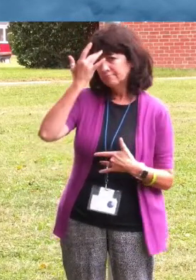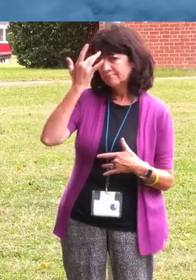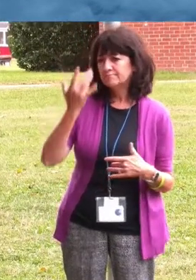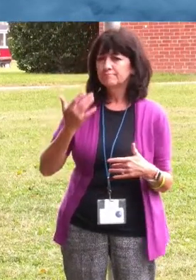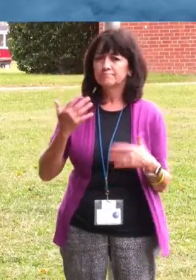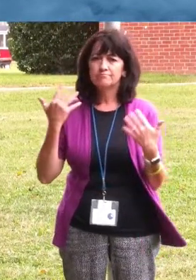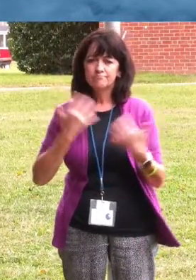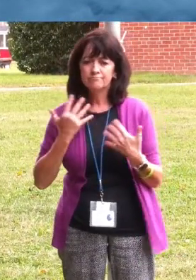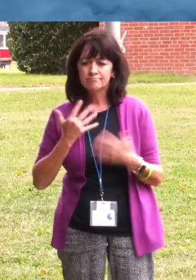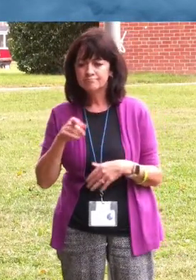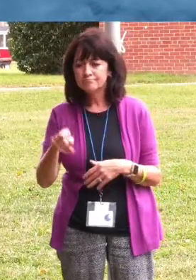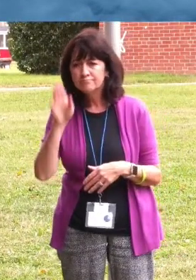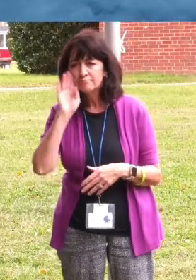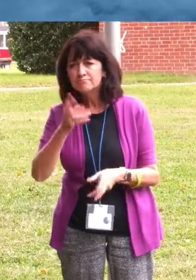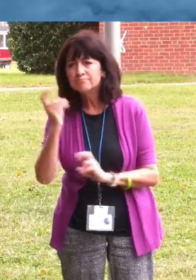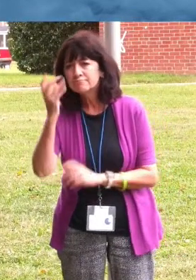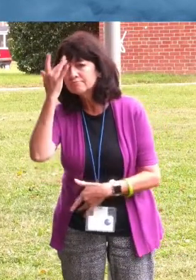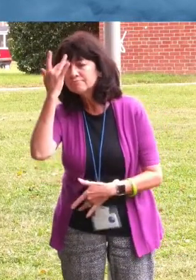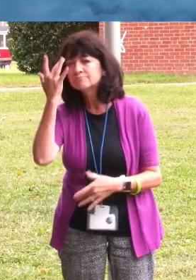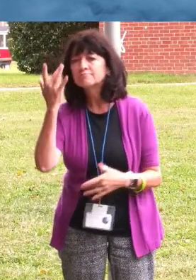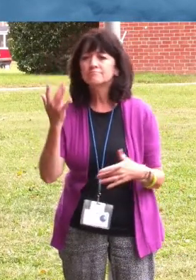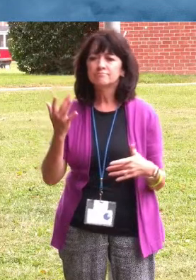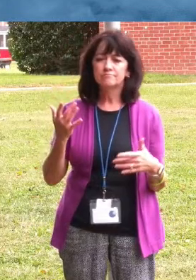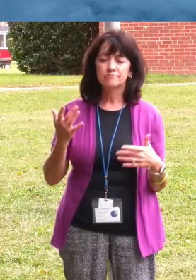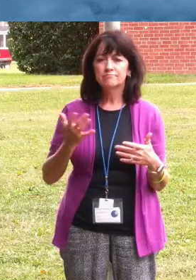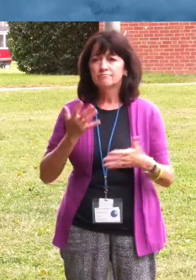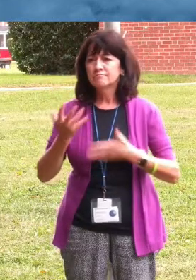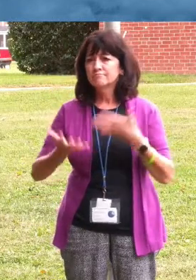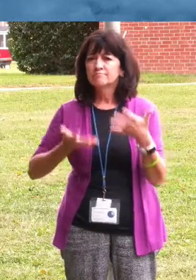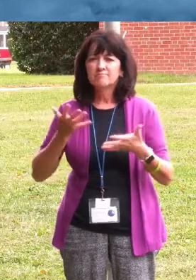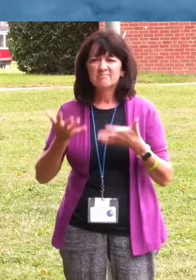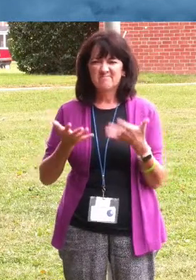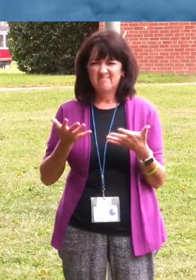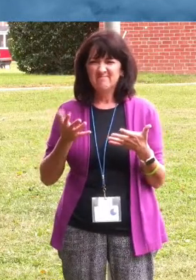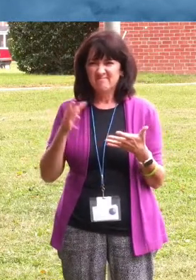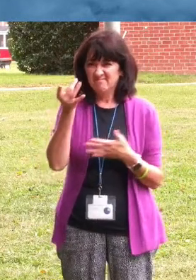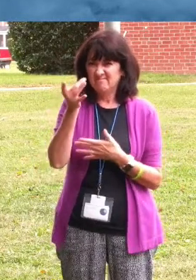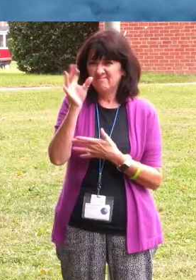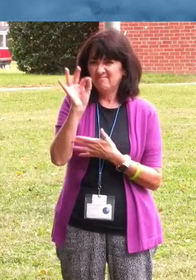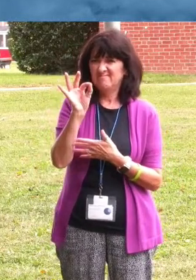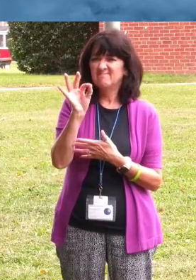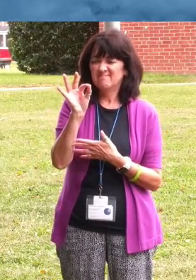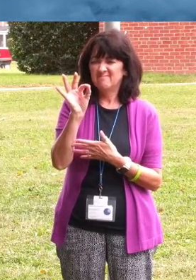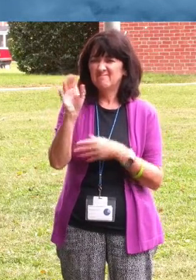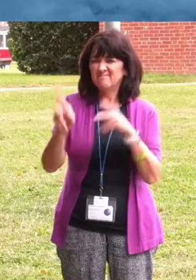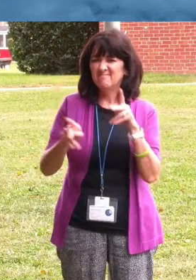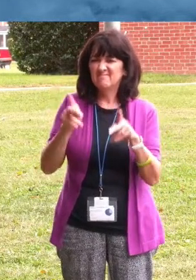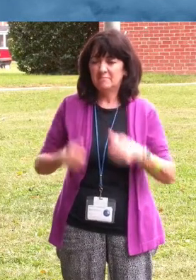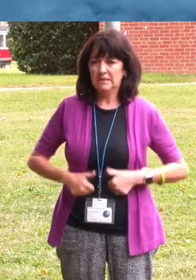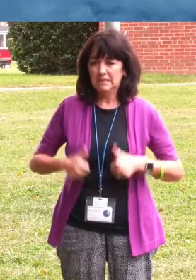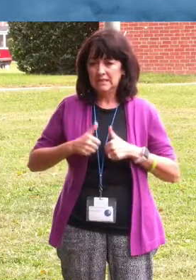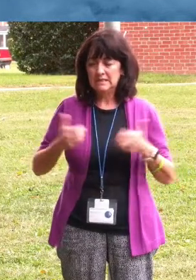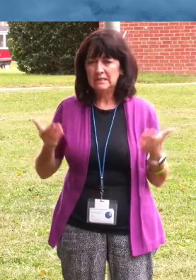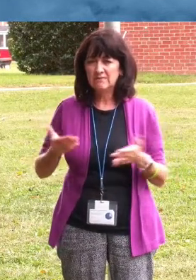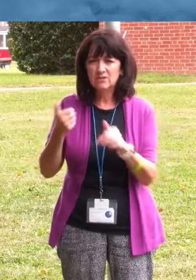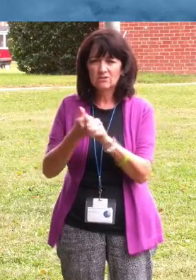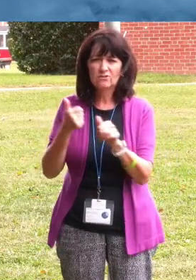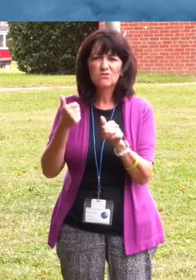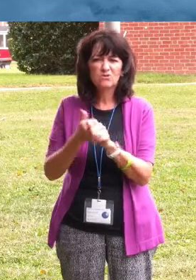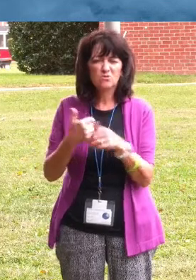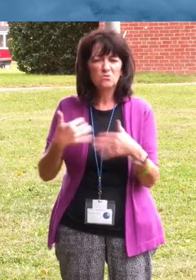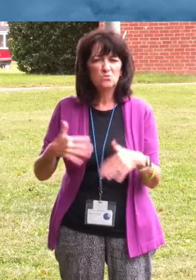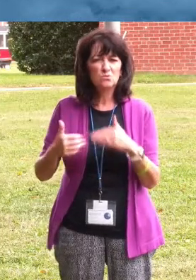medical services and meeting the daily needs of the 89 residents who live here and who are at risk. I'm